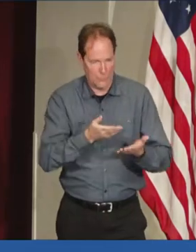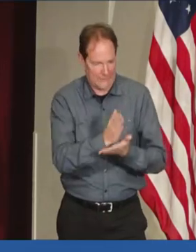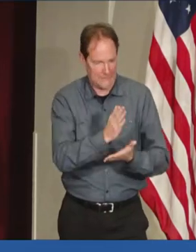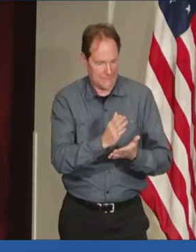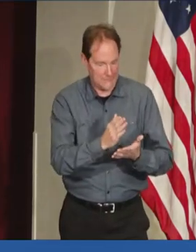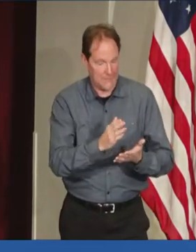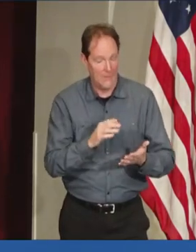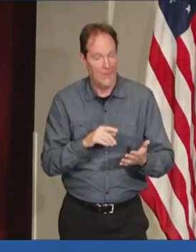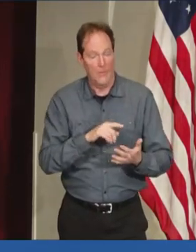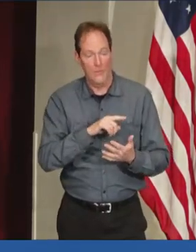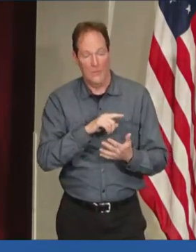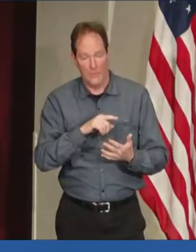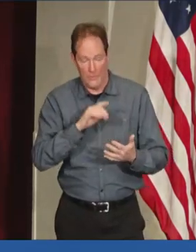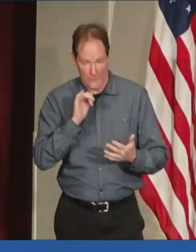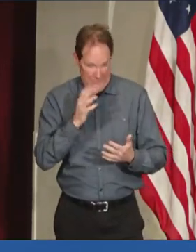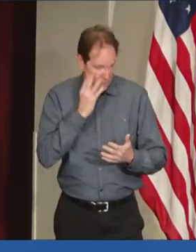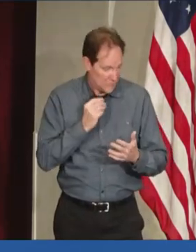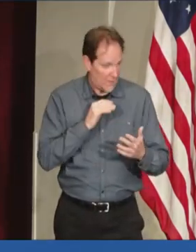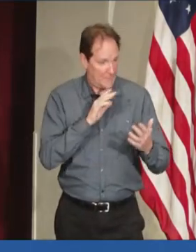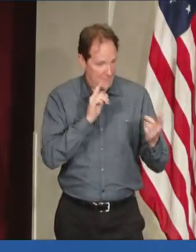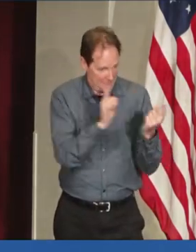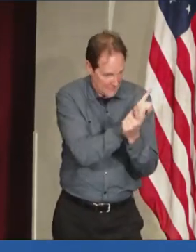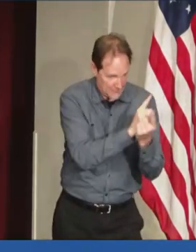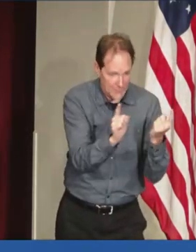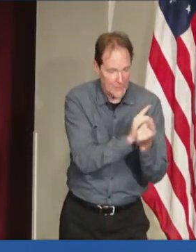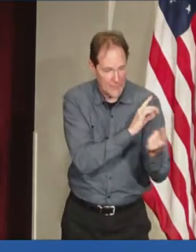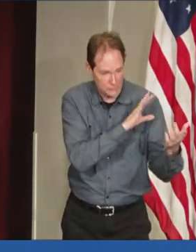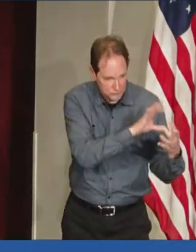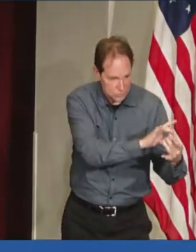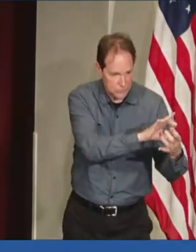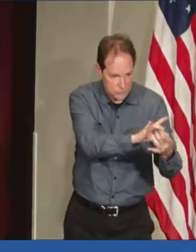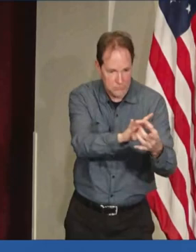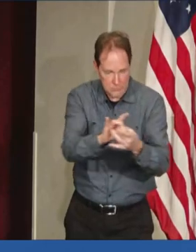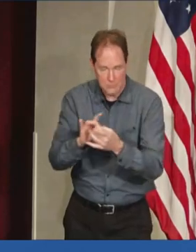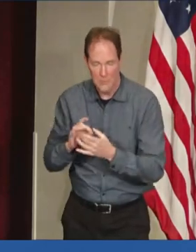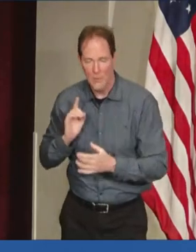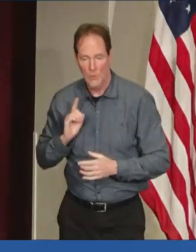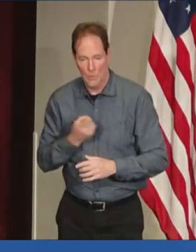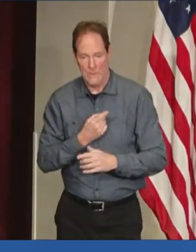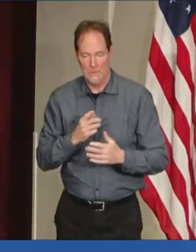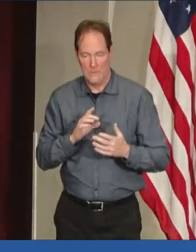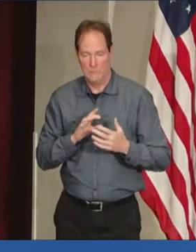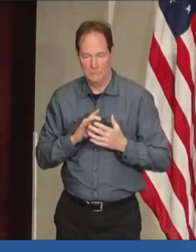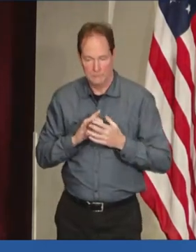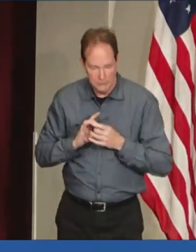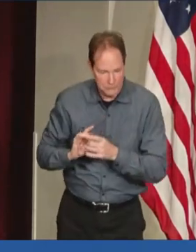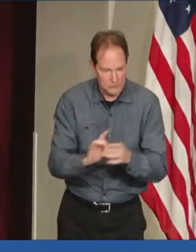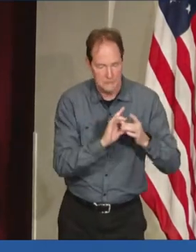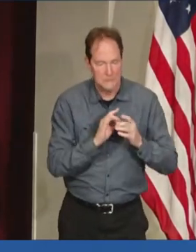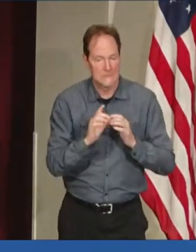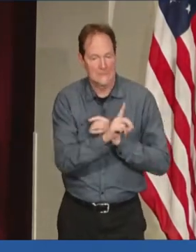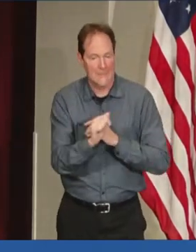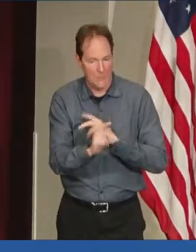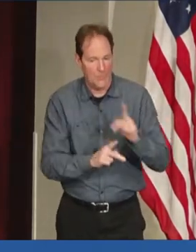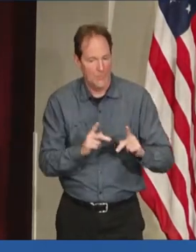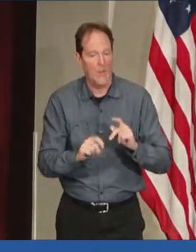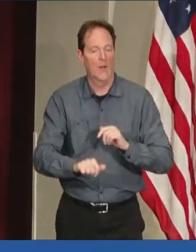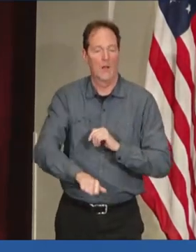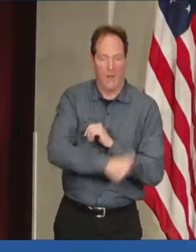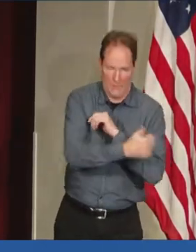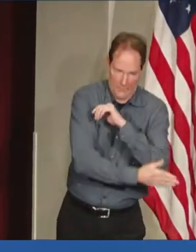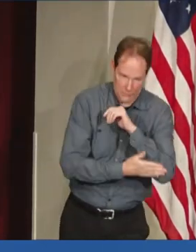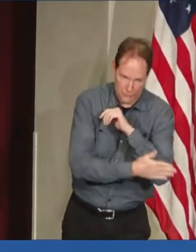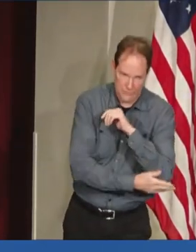also began to allow us to make connections with disabled people in other countries.